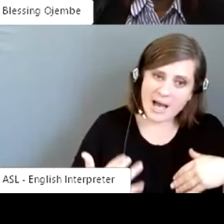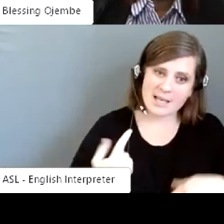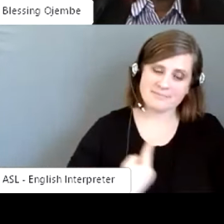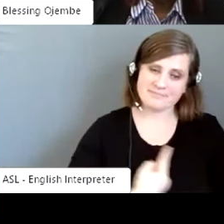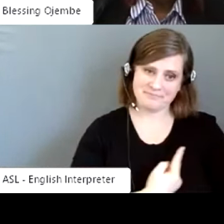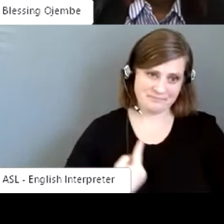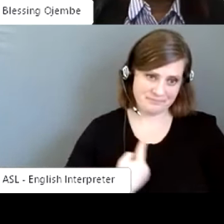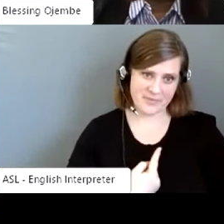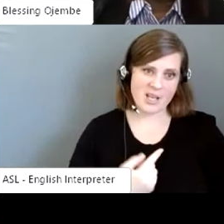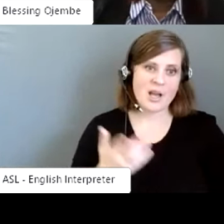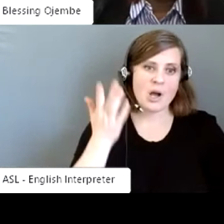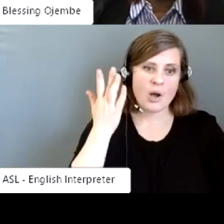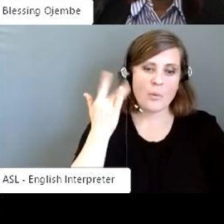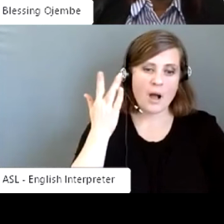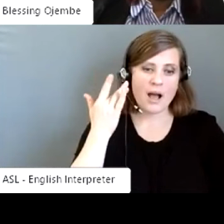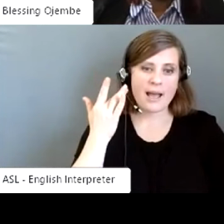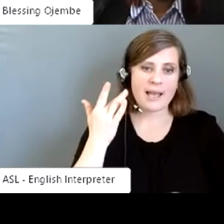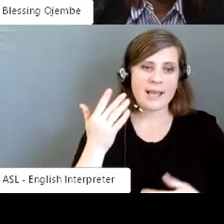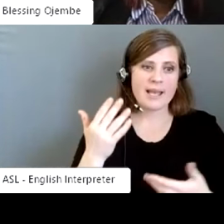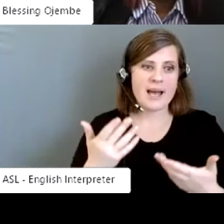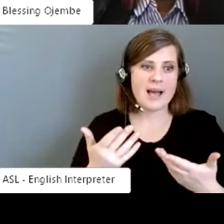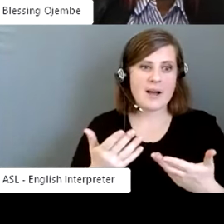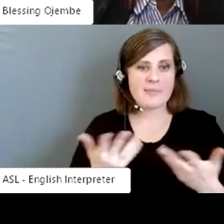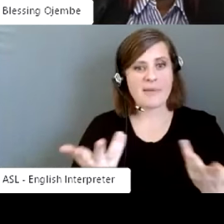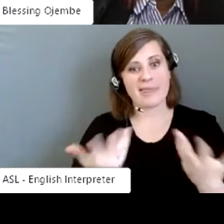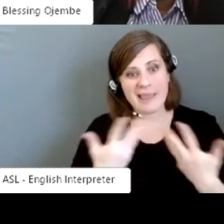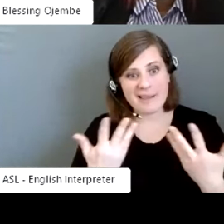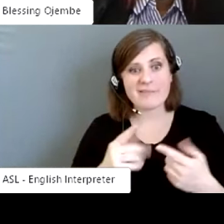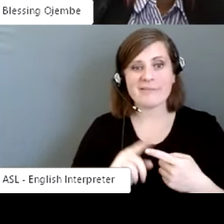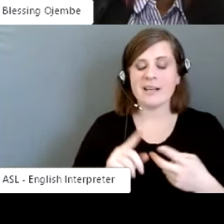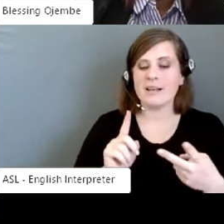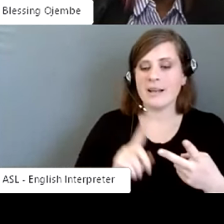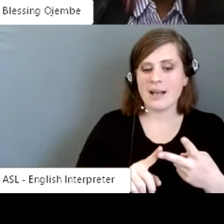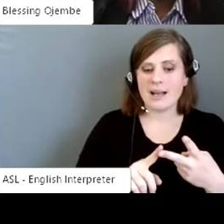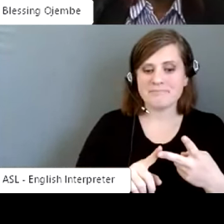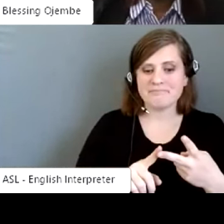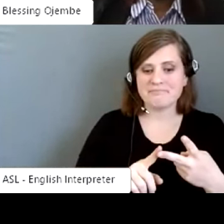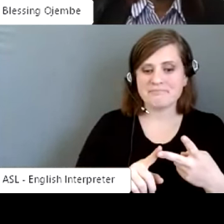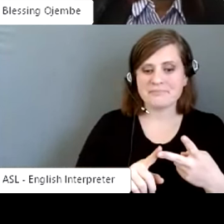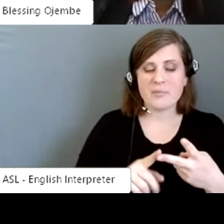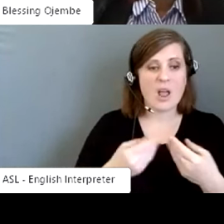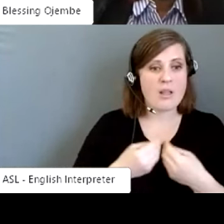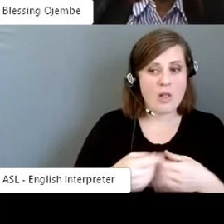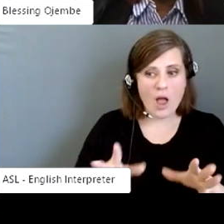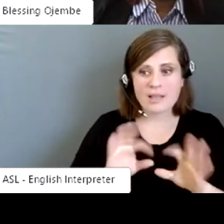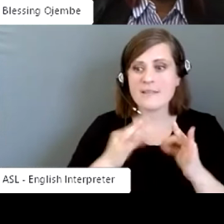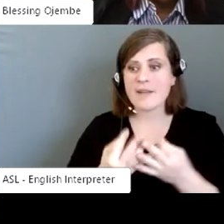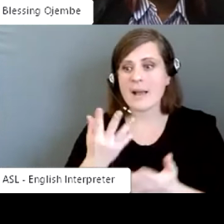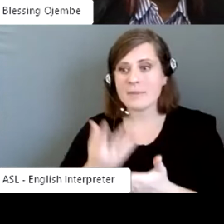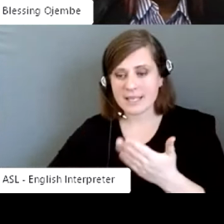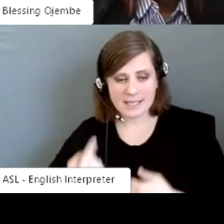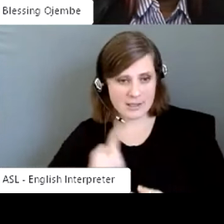basically because they are more likely to face factors such as living alone, having experienced loss of family members